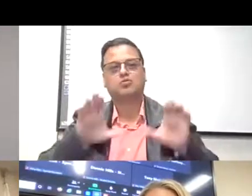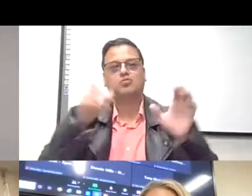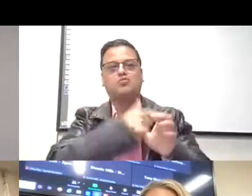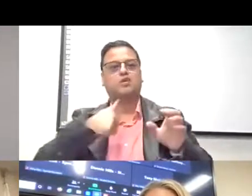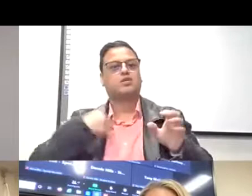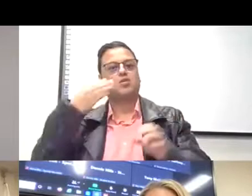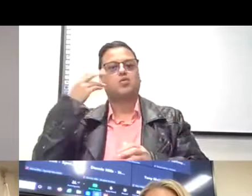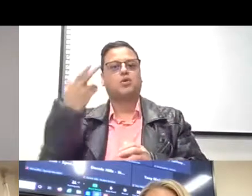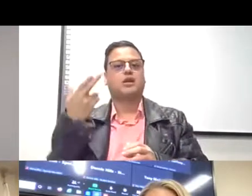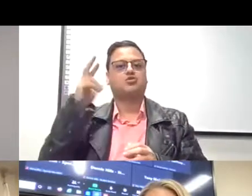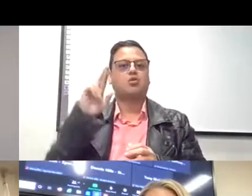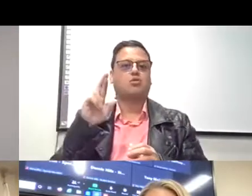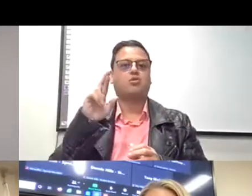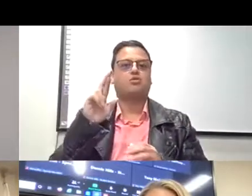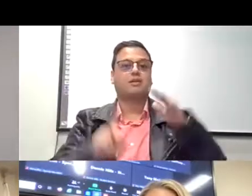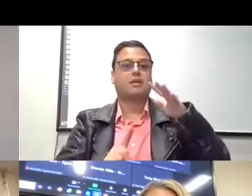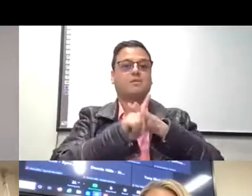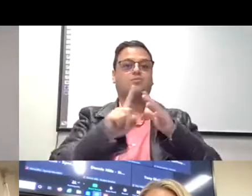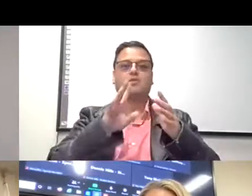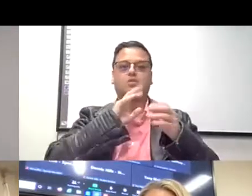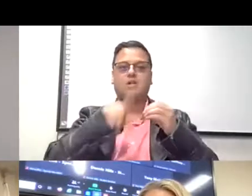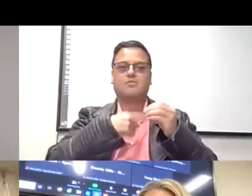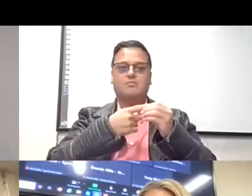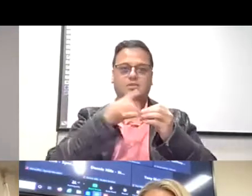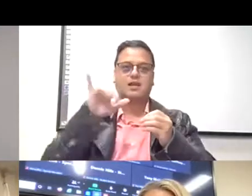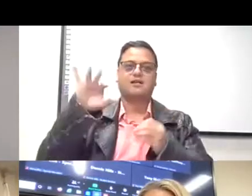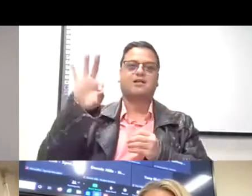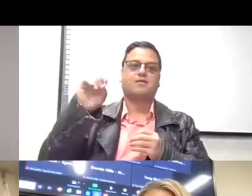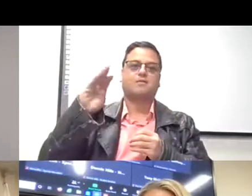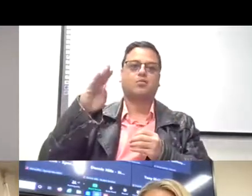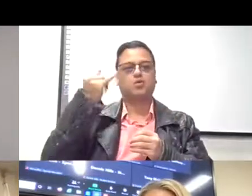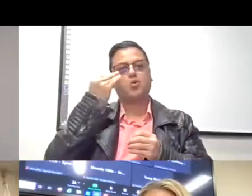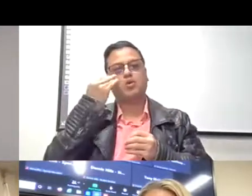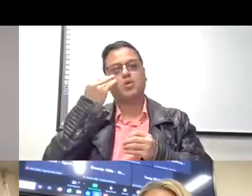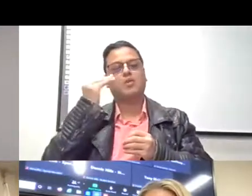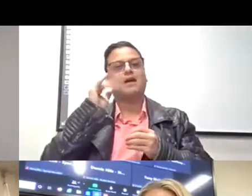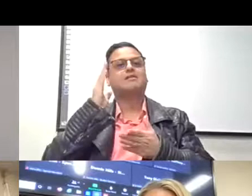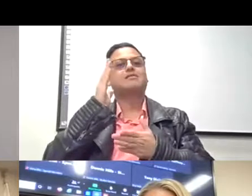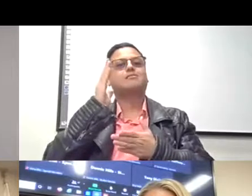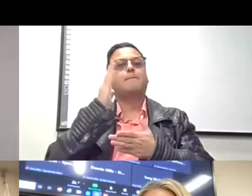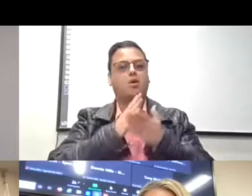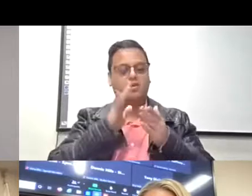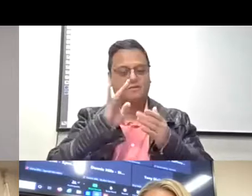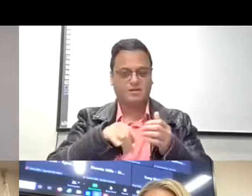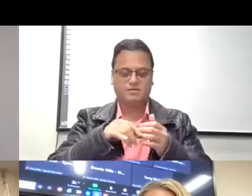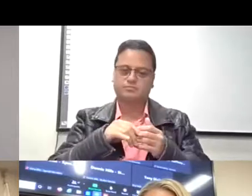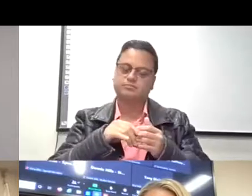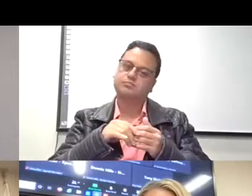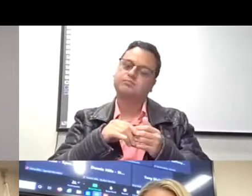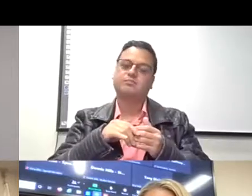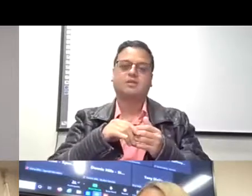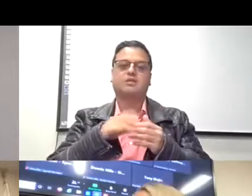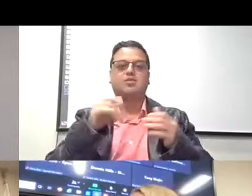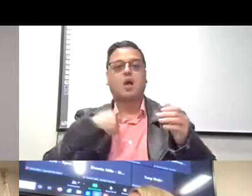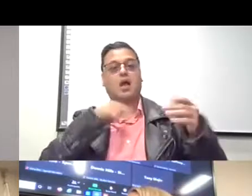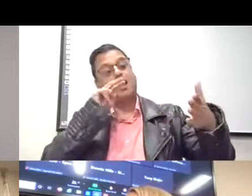HR, when it comes up and we have to talk about in February, we know that's part of it comes up. And so when I look